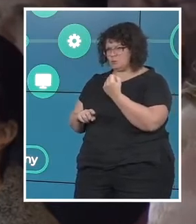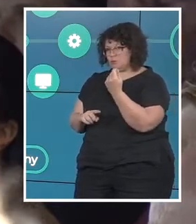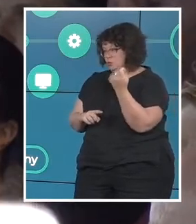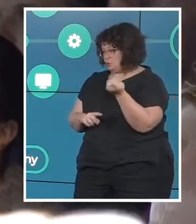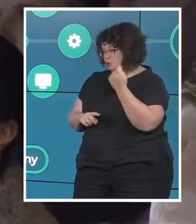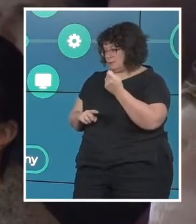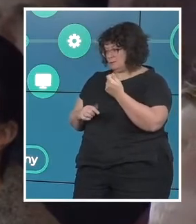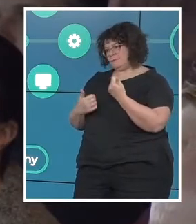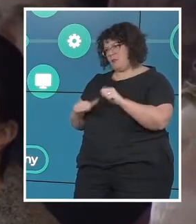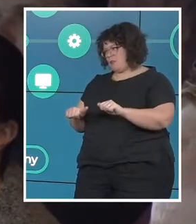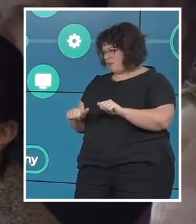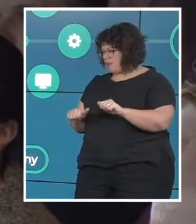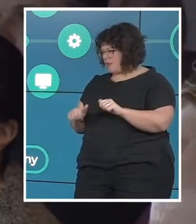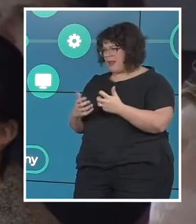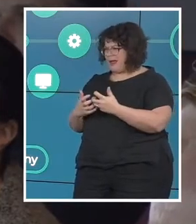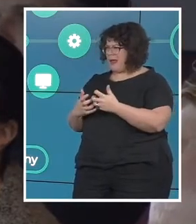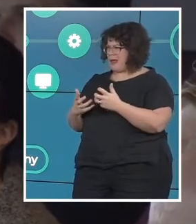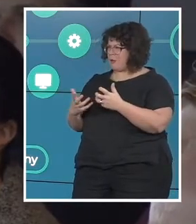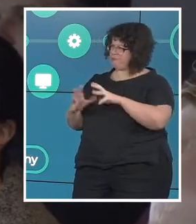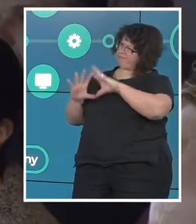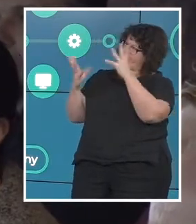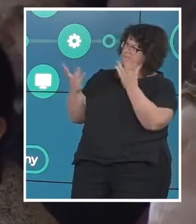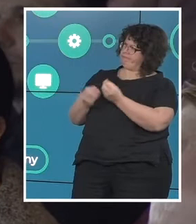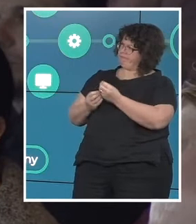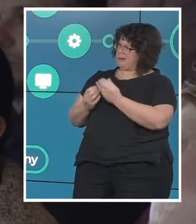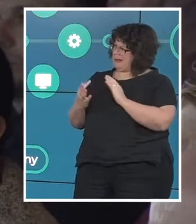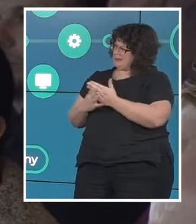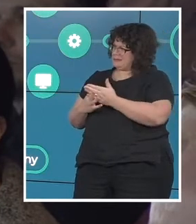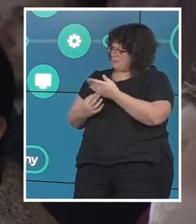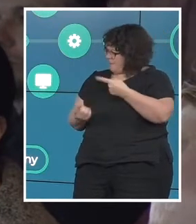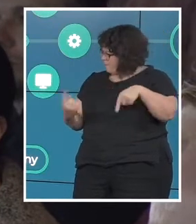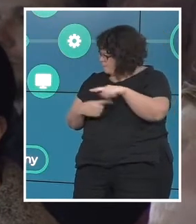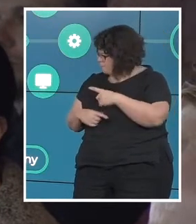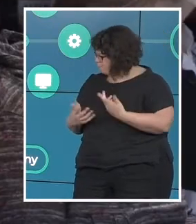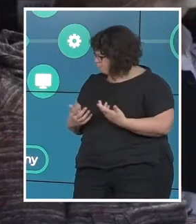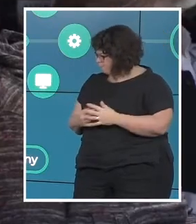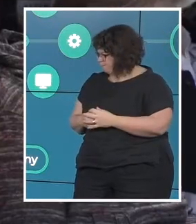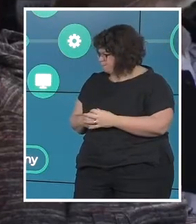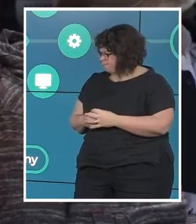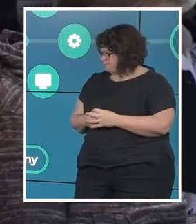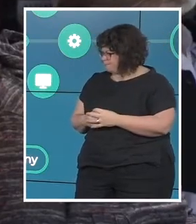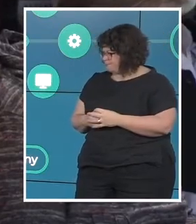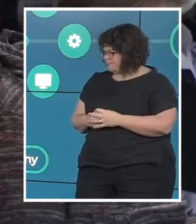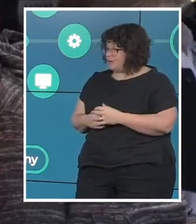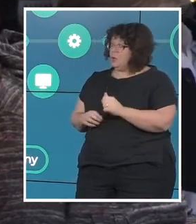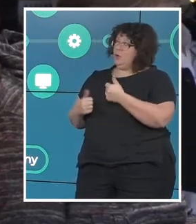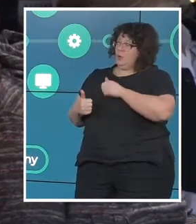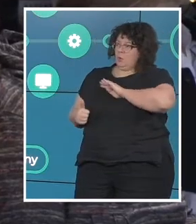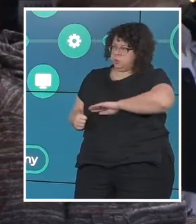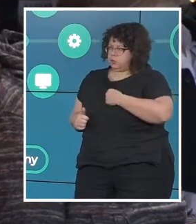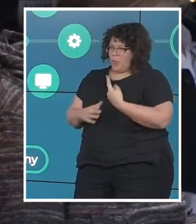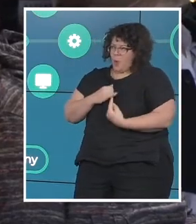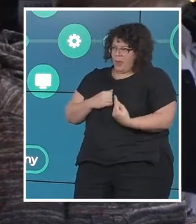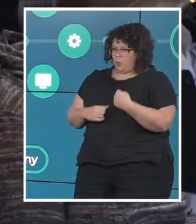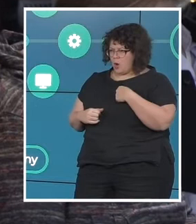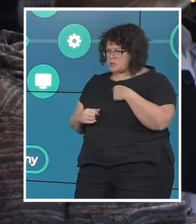the alternative, it's really good to hear you say that and to think that we're not missing something so far. Well, we don't make all our own maps as well, which is another